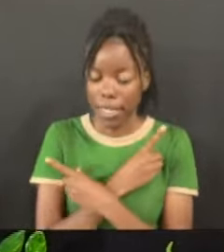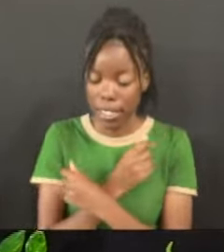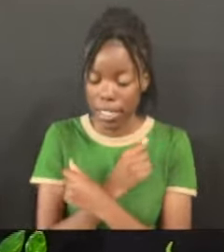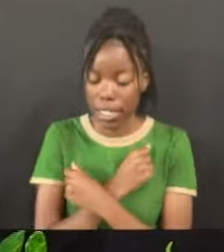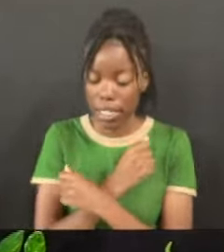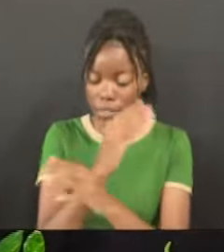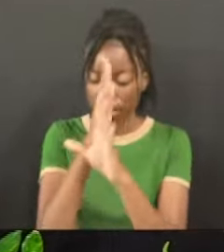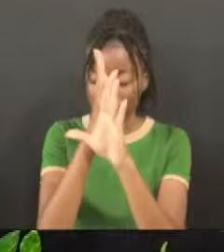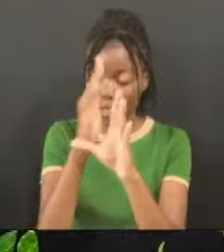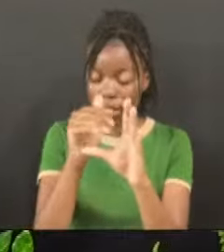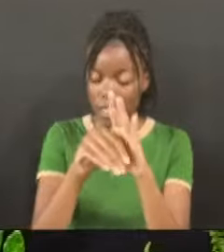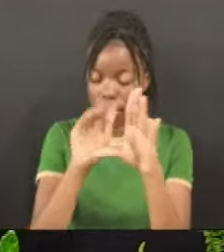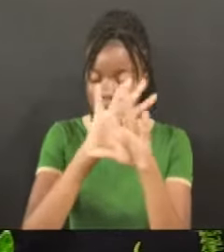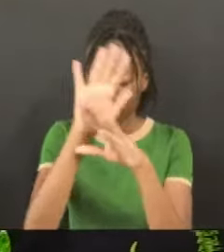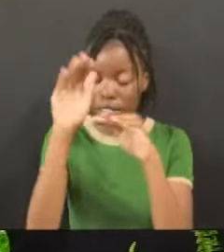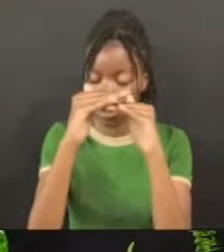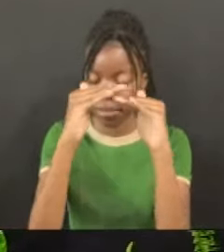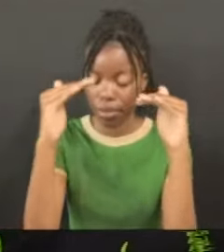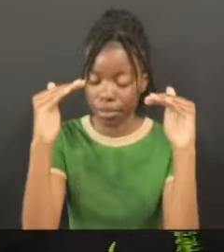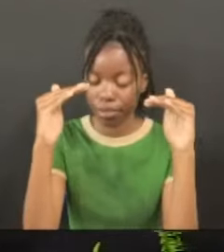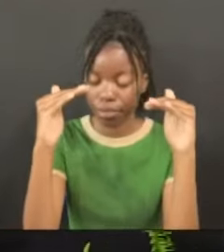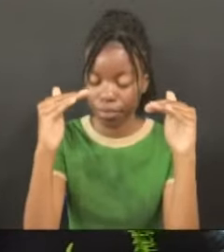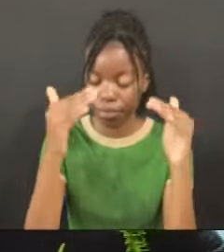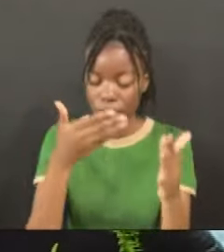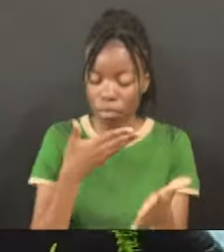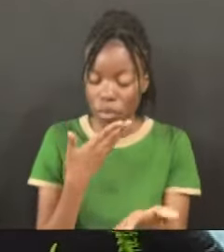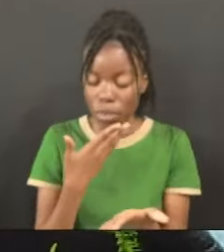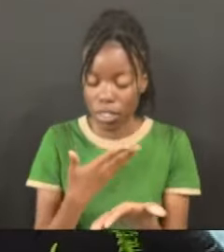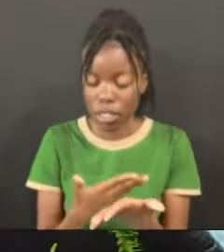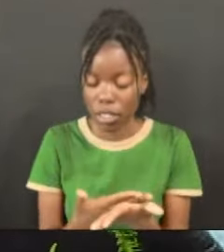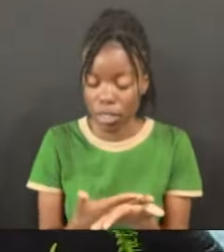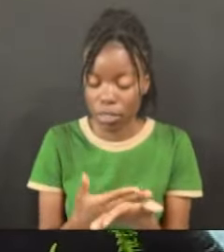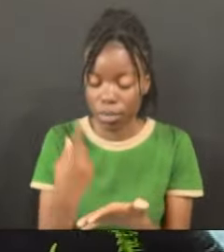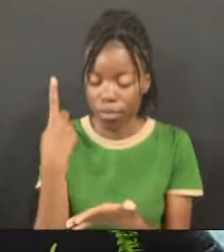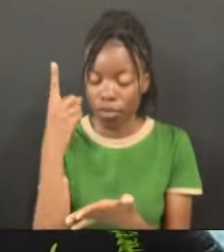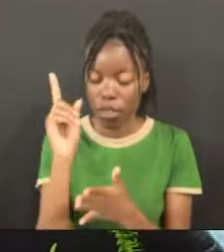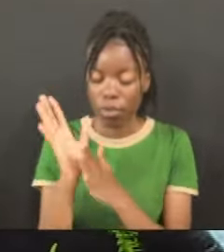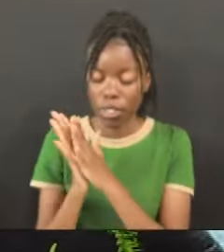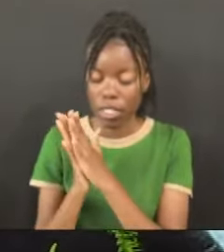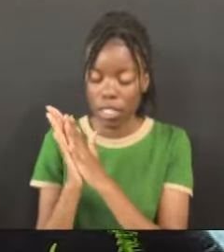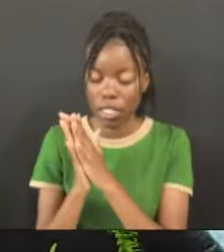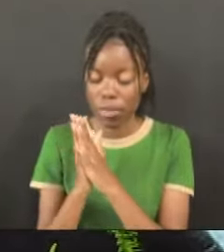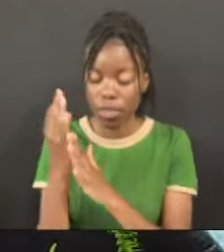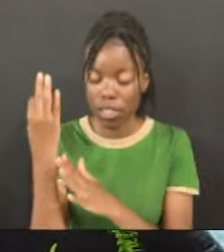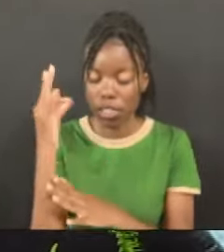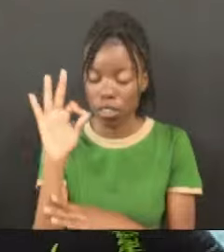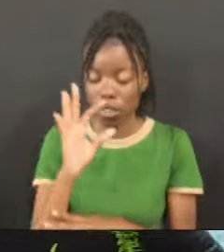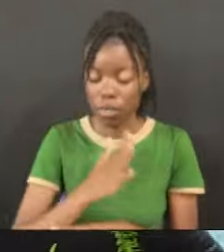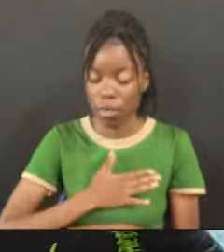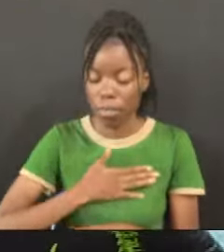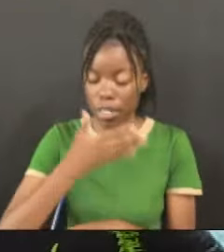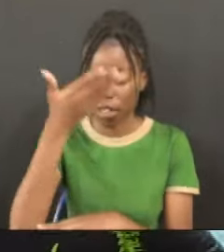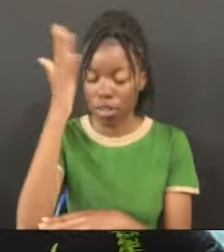in heaven, we thank you for the experience of my God and